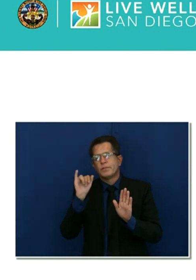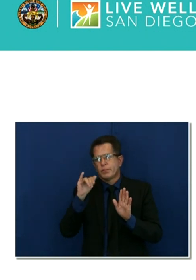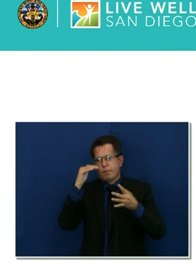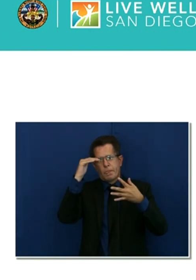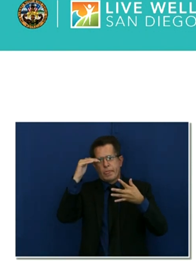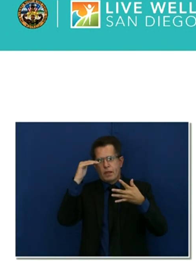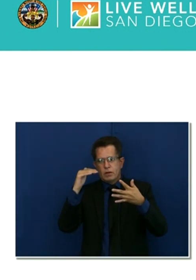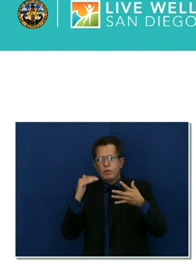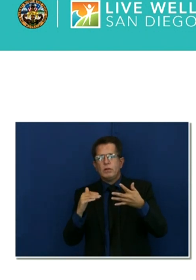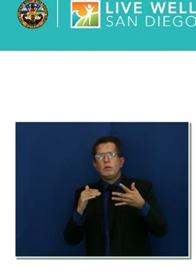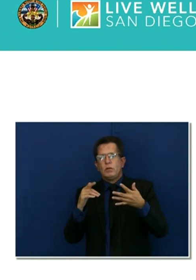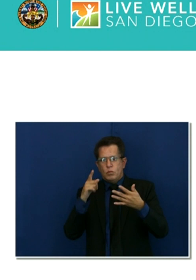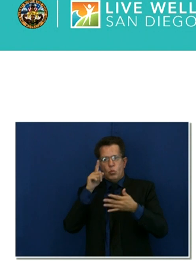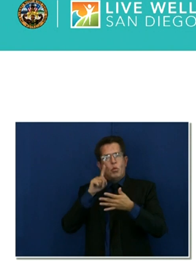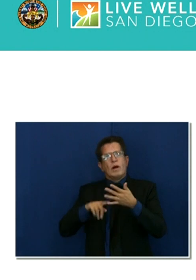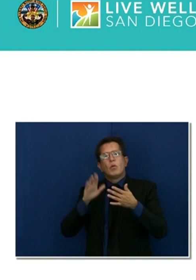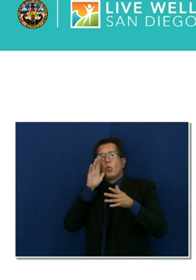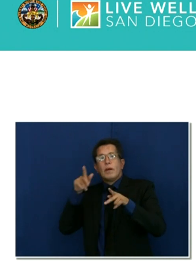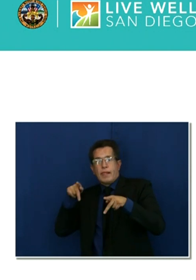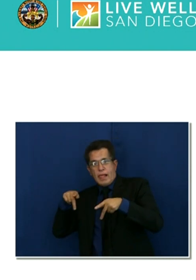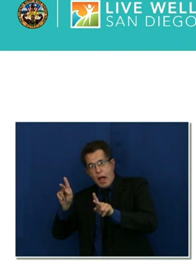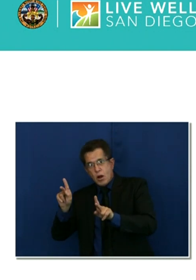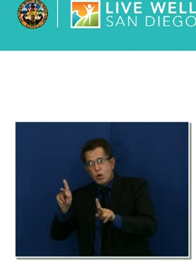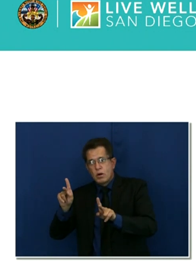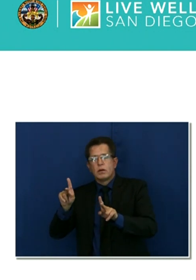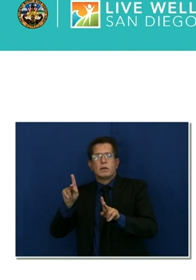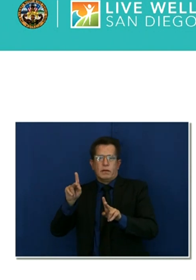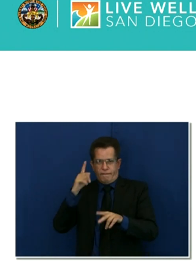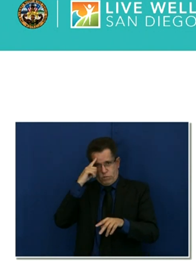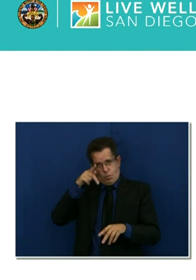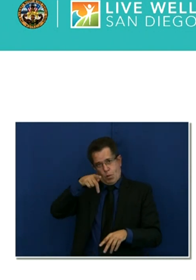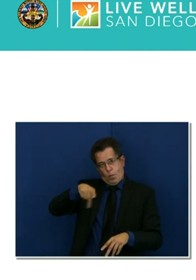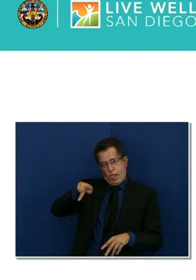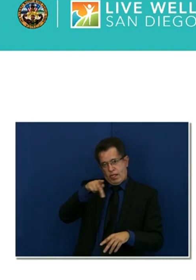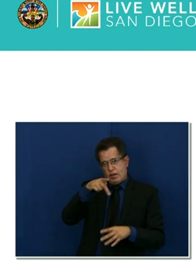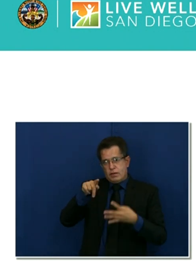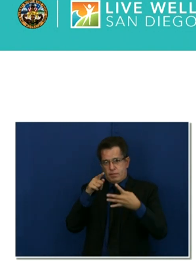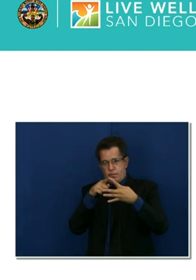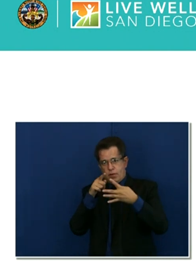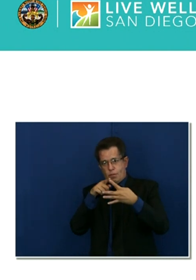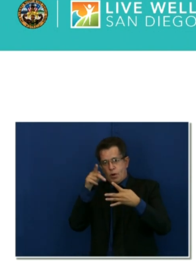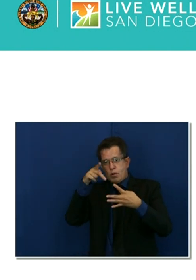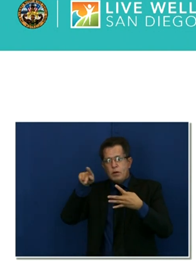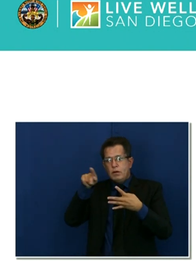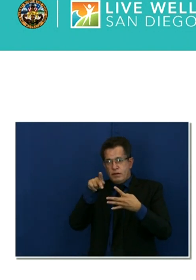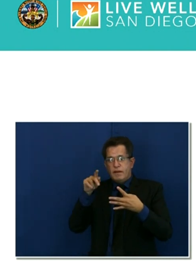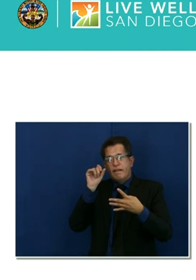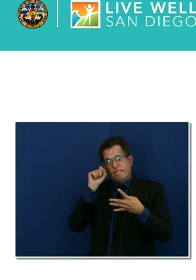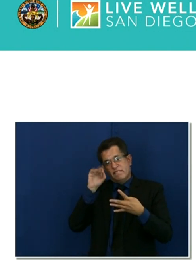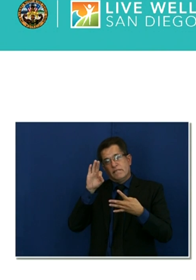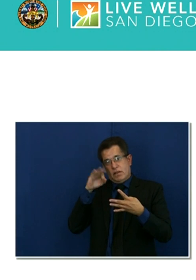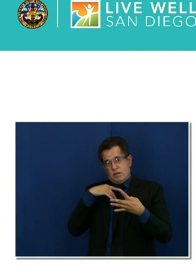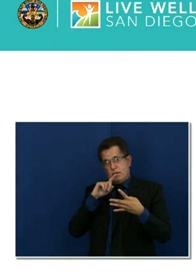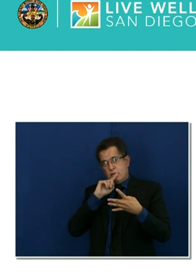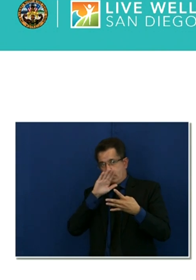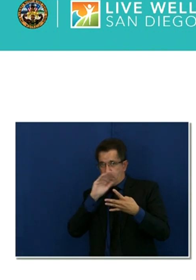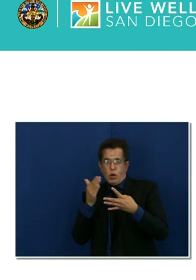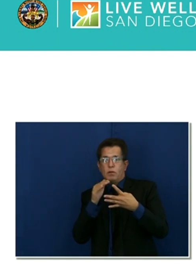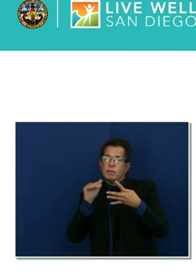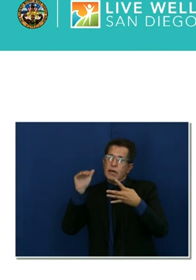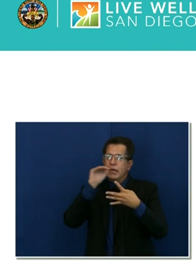list of activities of what would be allowed in the purple tier if we did indeed move to Tier